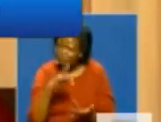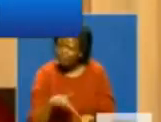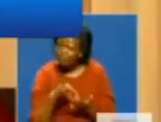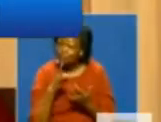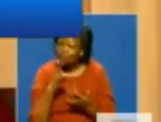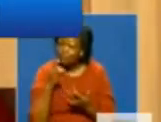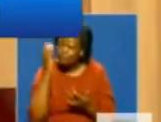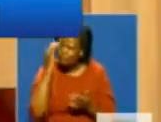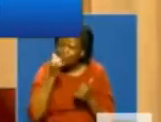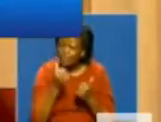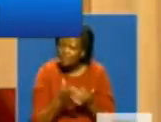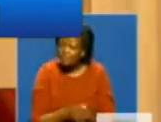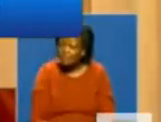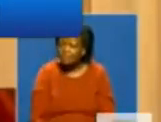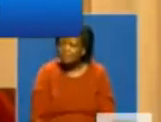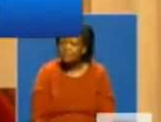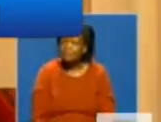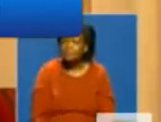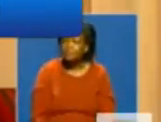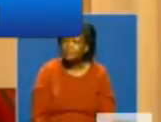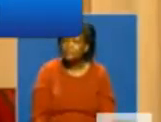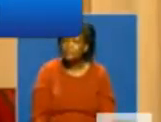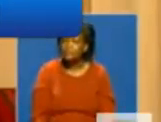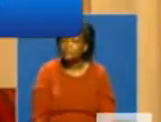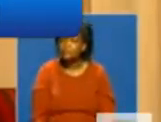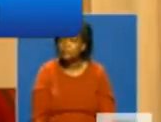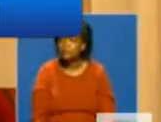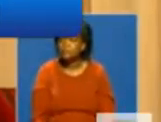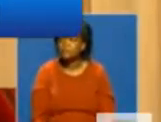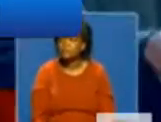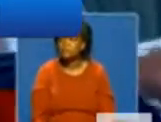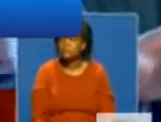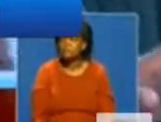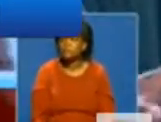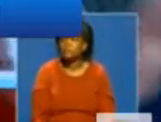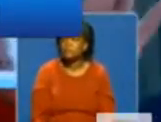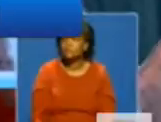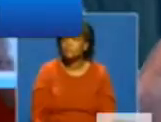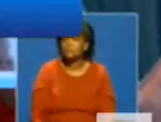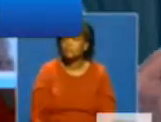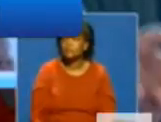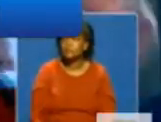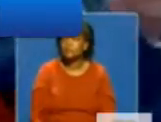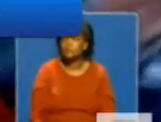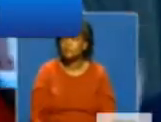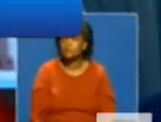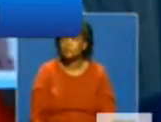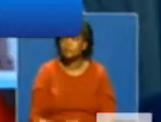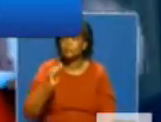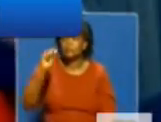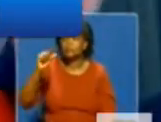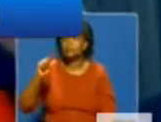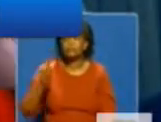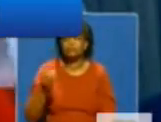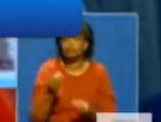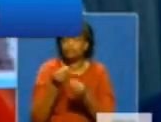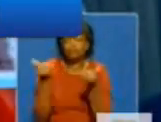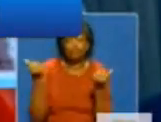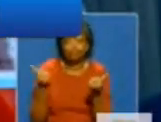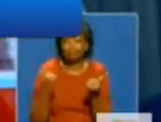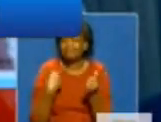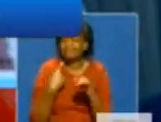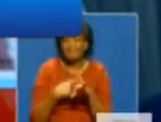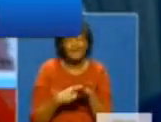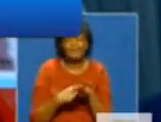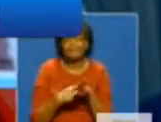identifiers? My lord, my learned friend, Professor Gidu Mugai says they'll deal with that. Because of my time, I will not go into the detail. What is